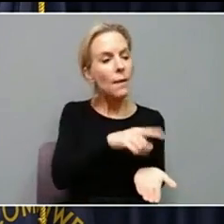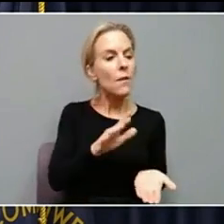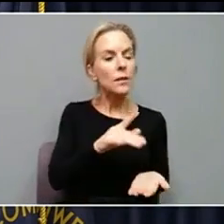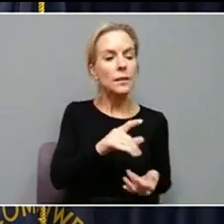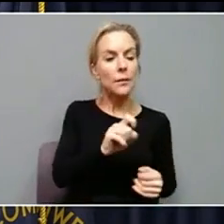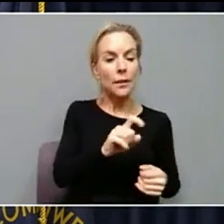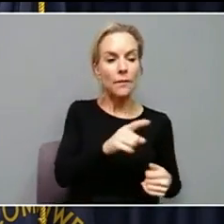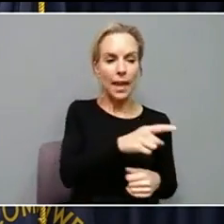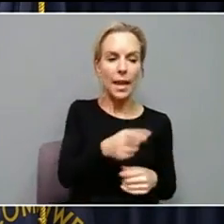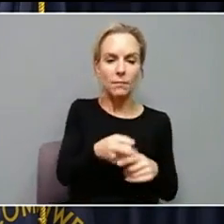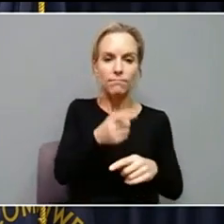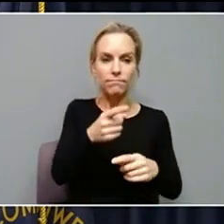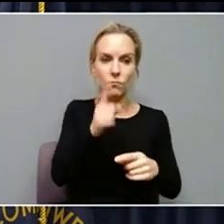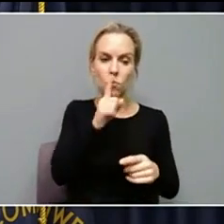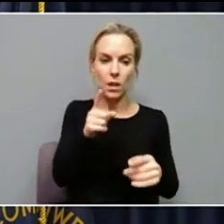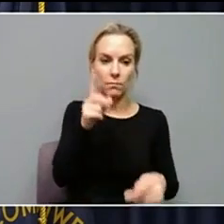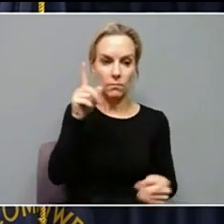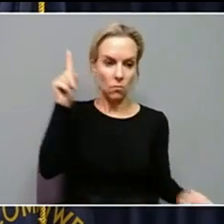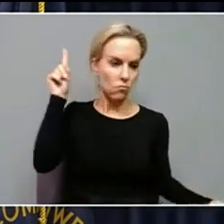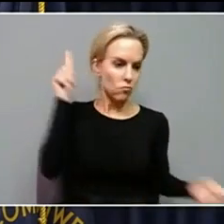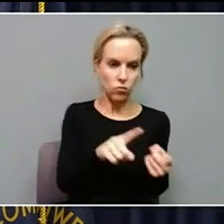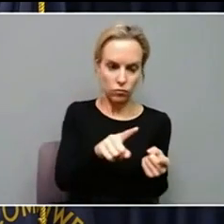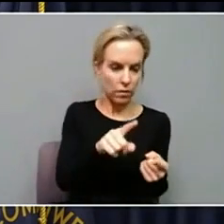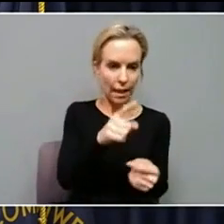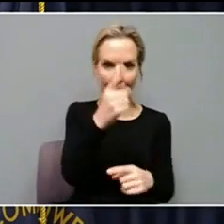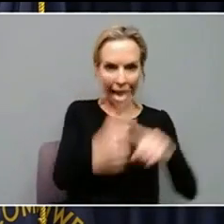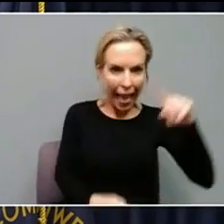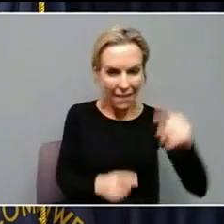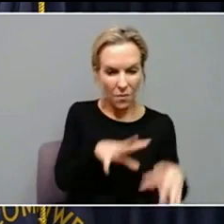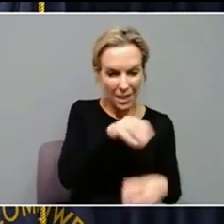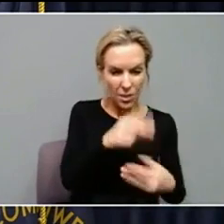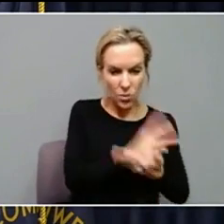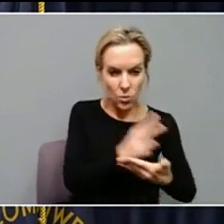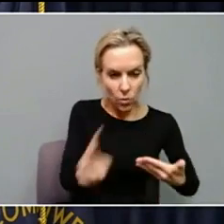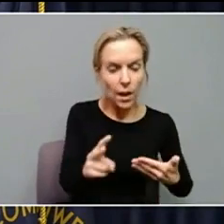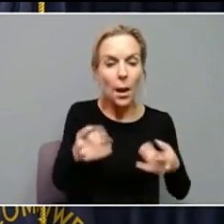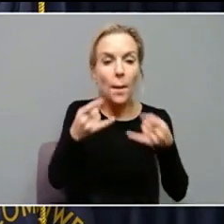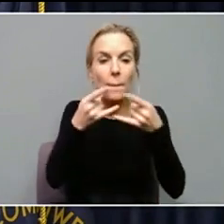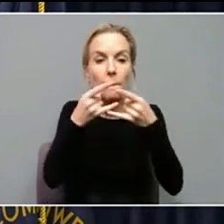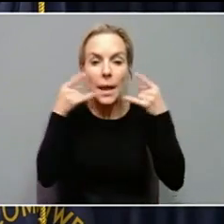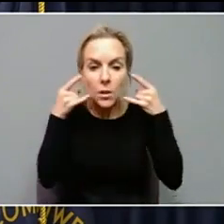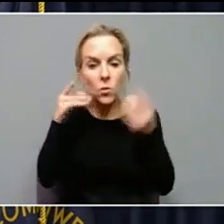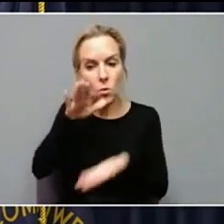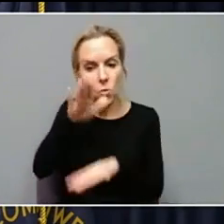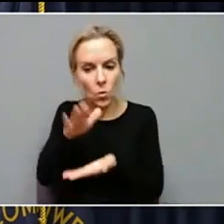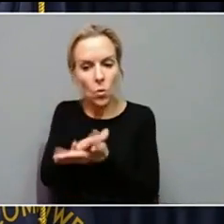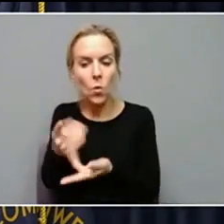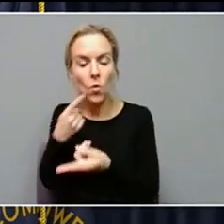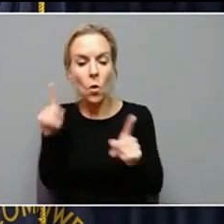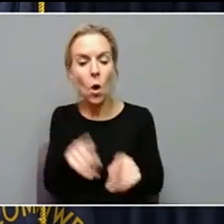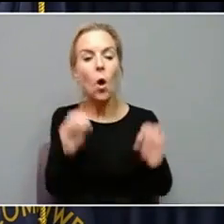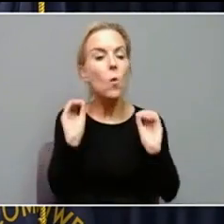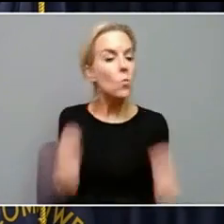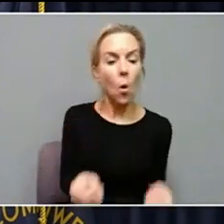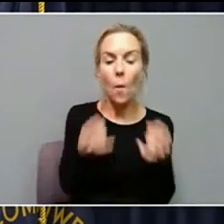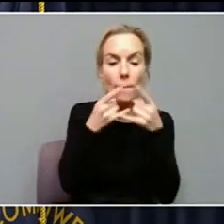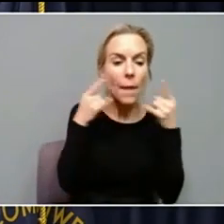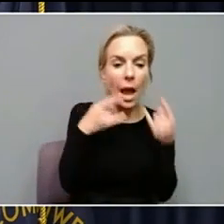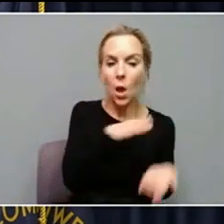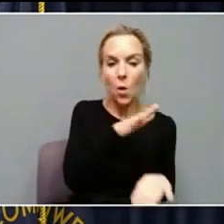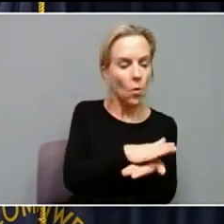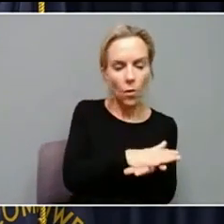it in half in 2 weeks. Masking in schools works. Not masking in schools does